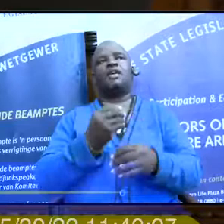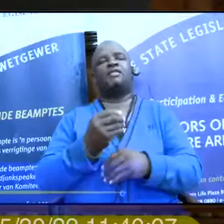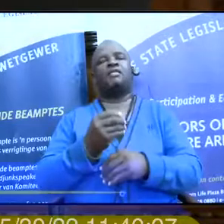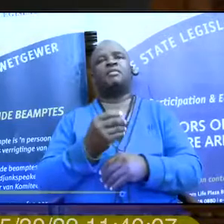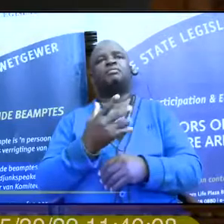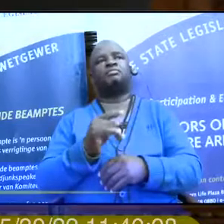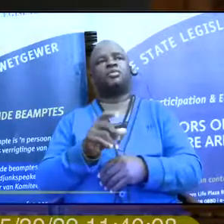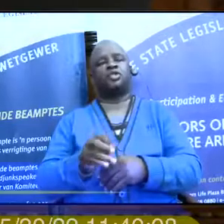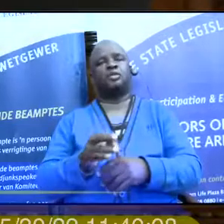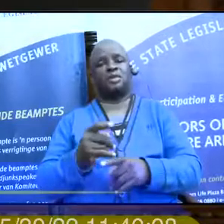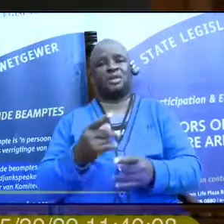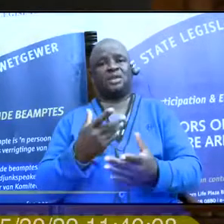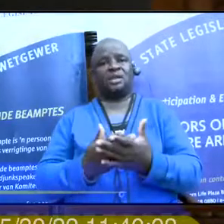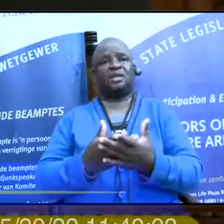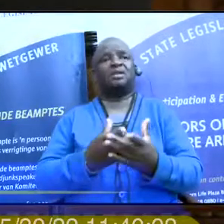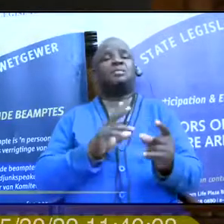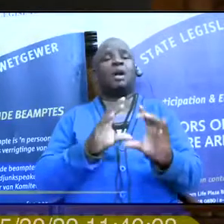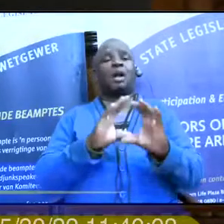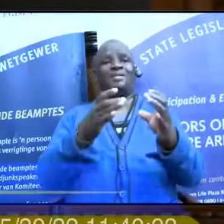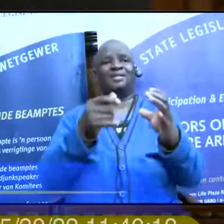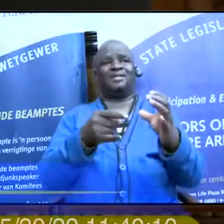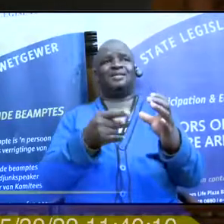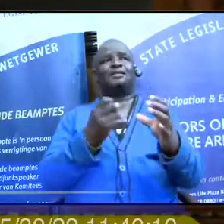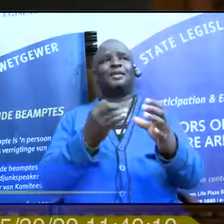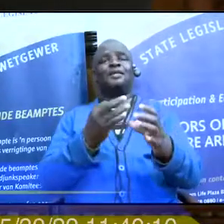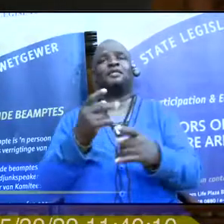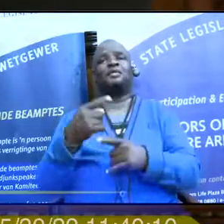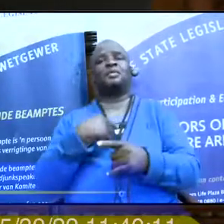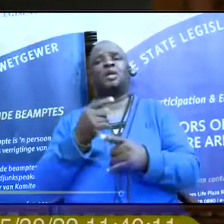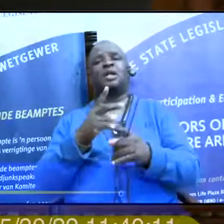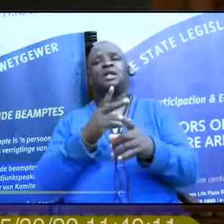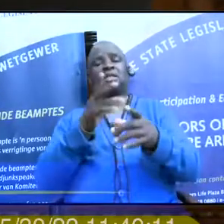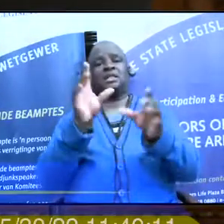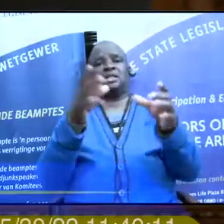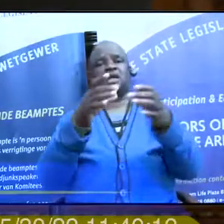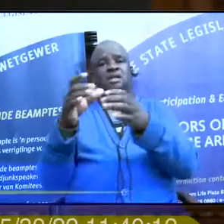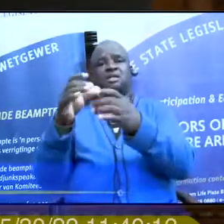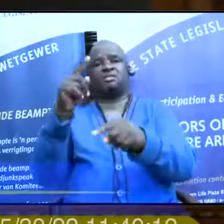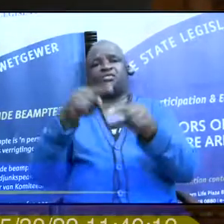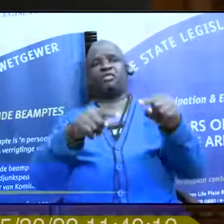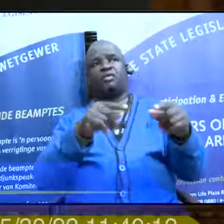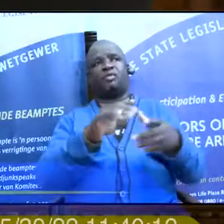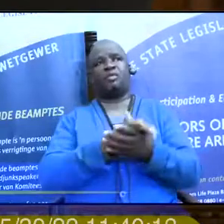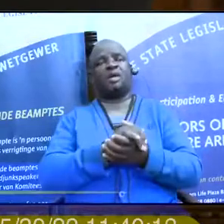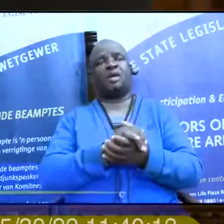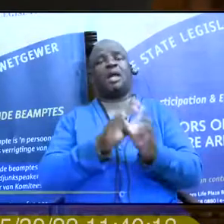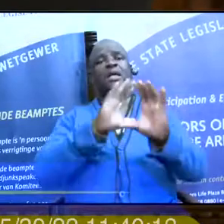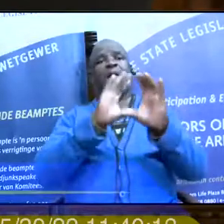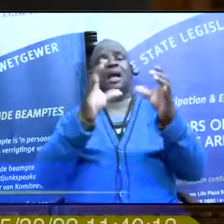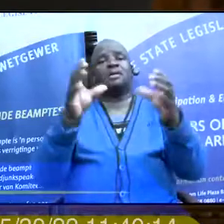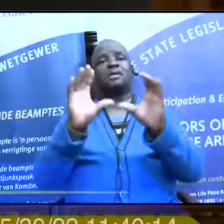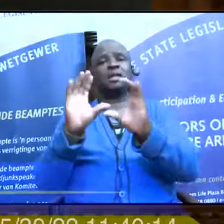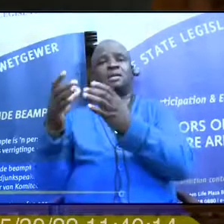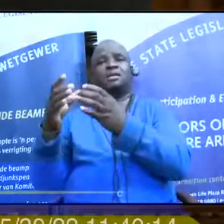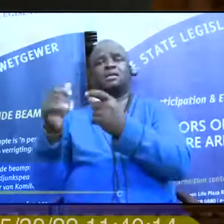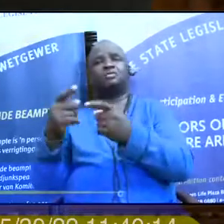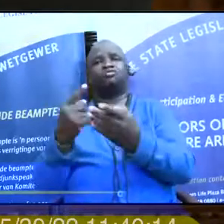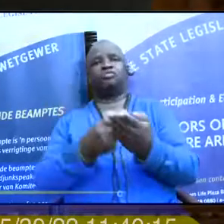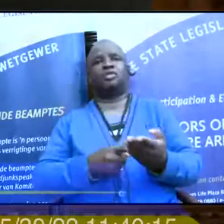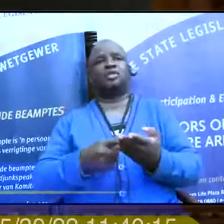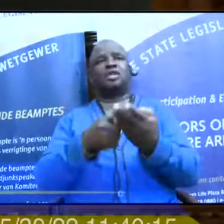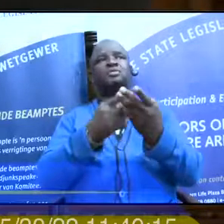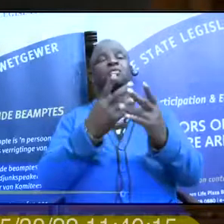agreement with threatened bargaining at at various sector levels the number of bargaining councils thus has